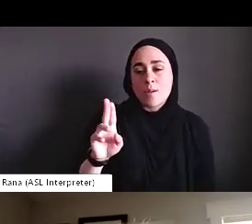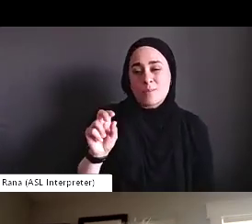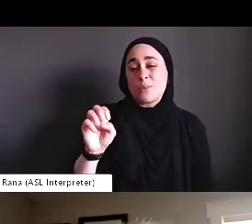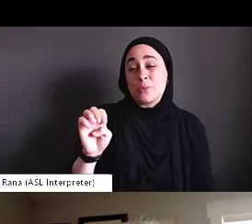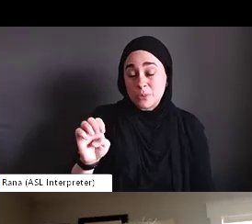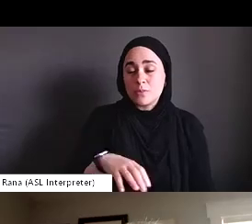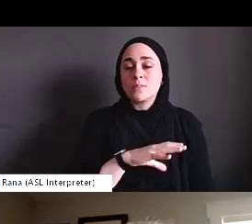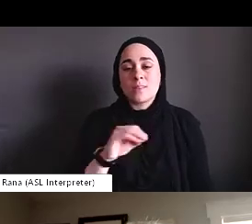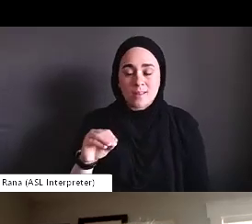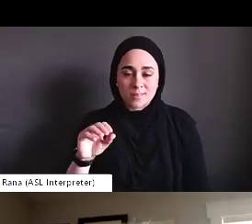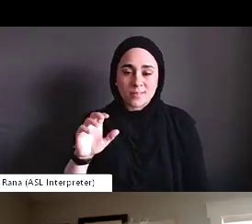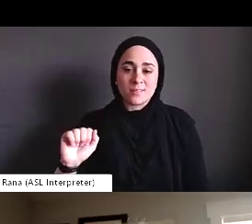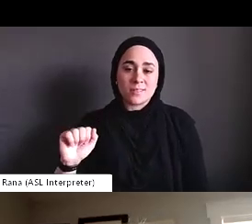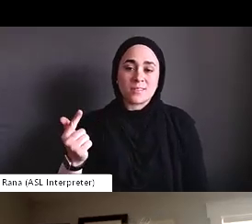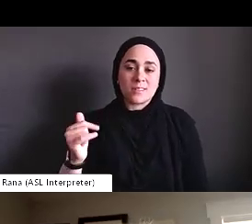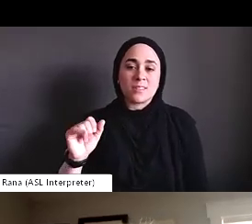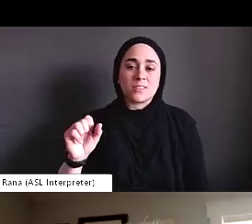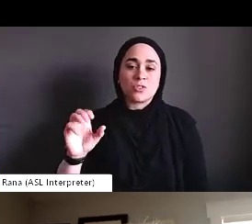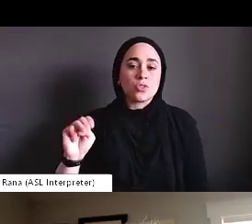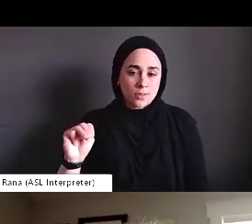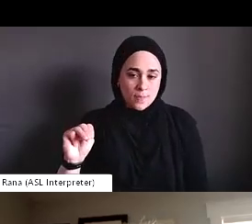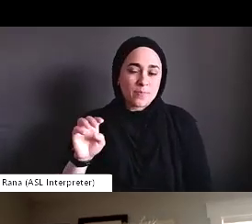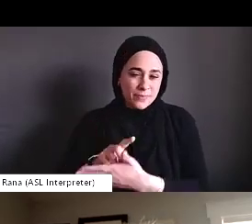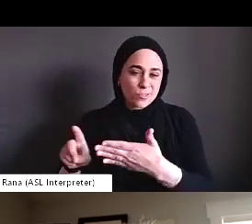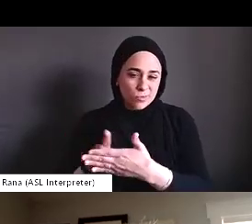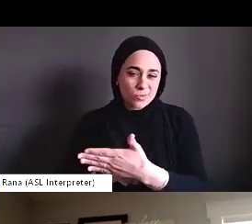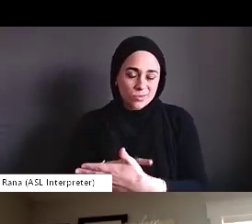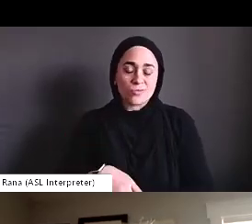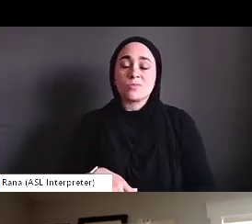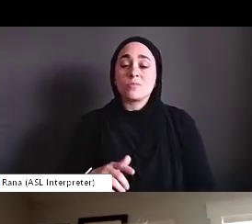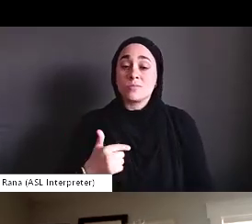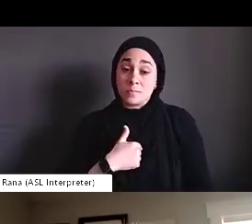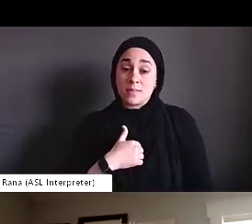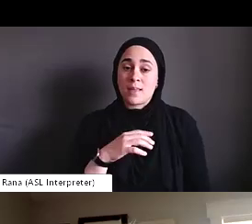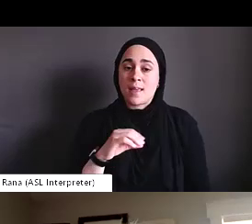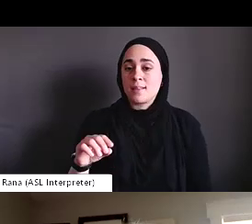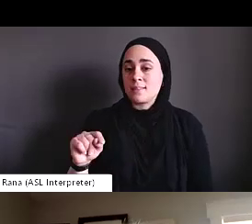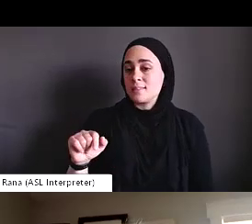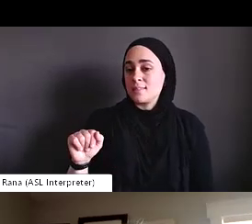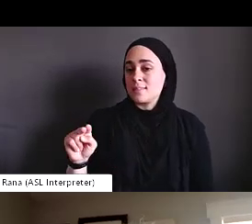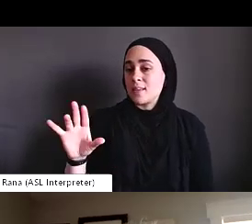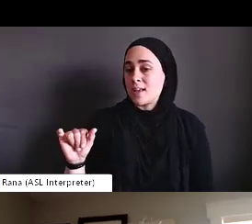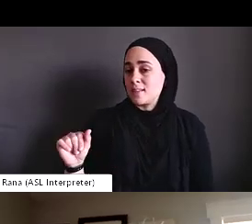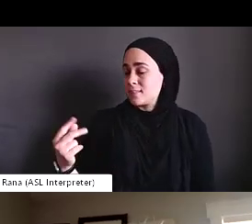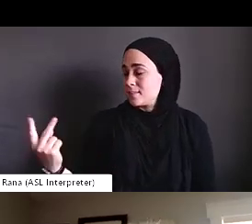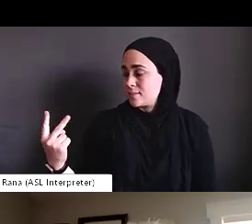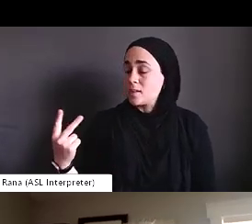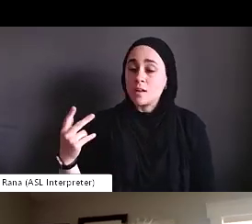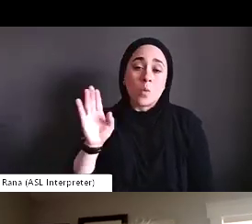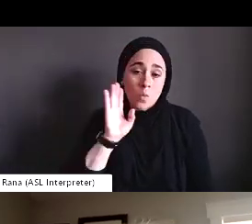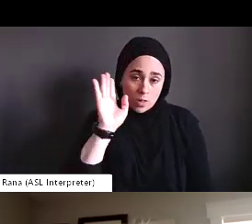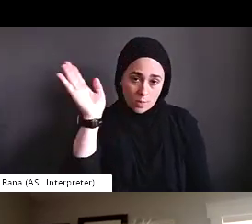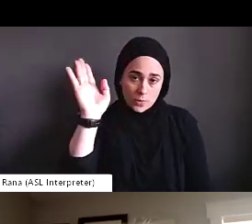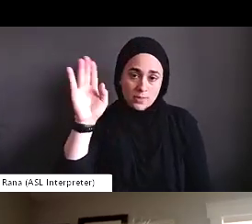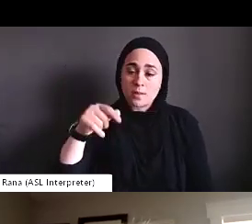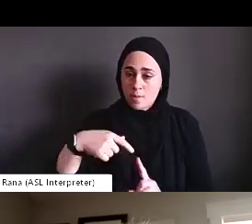Actually, Tanya, my colleague, and I are doing a presentation this month on